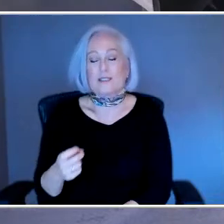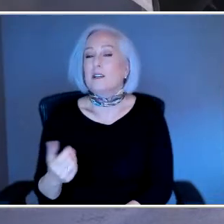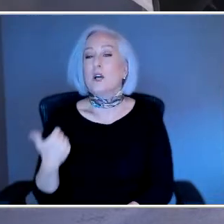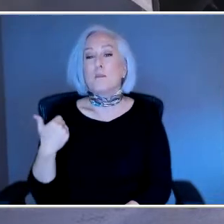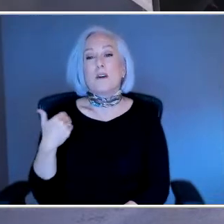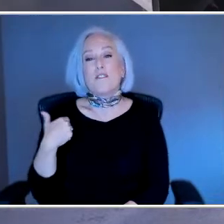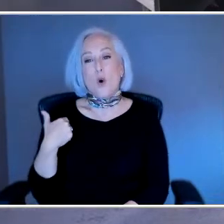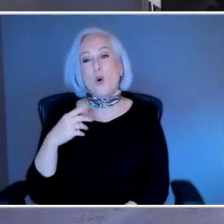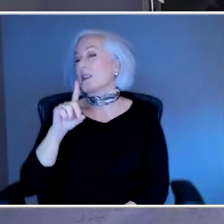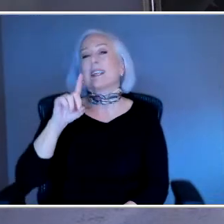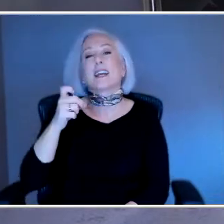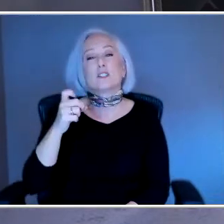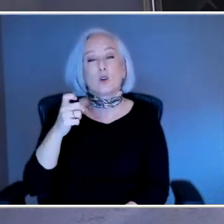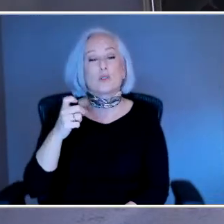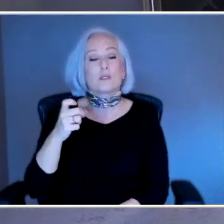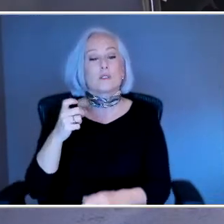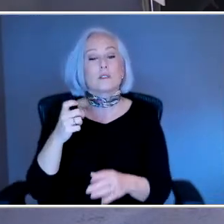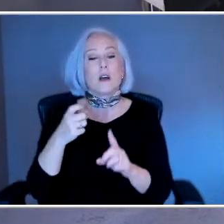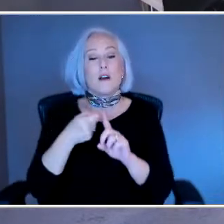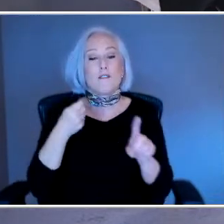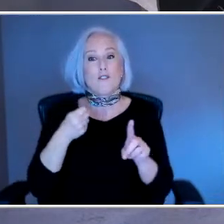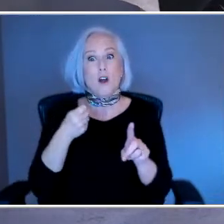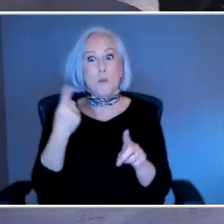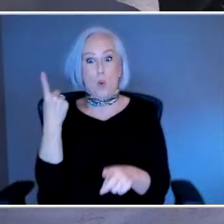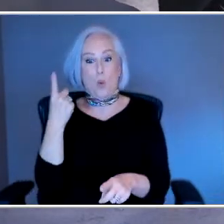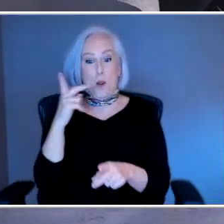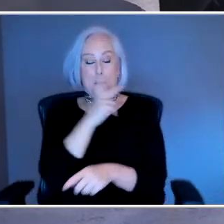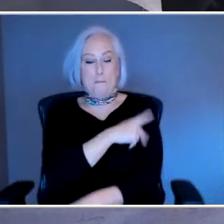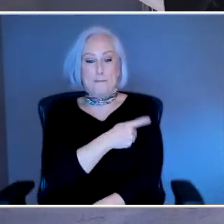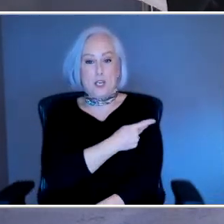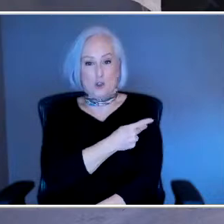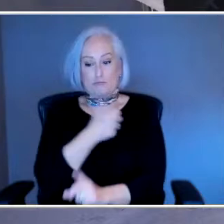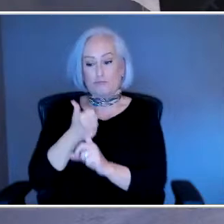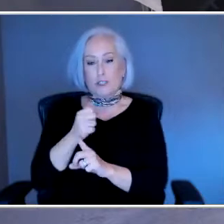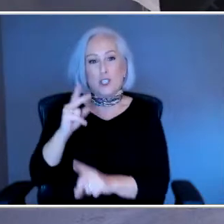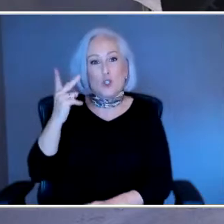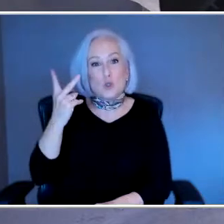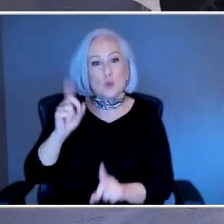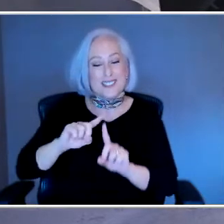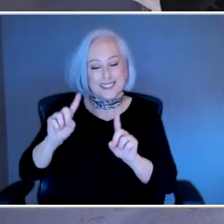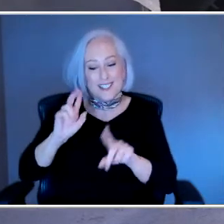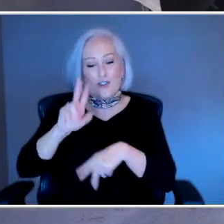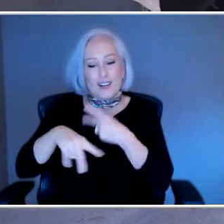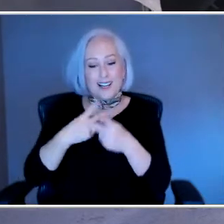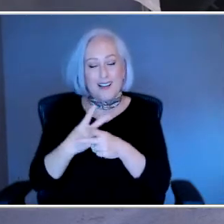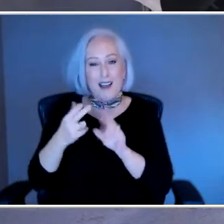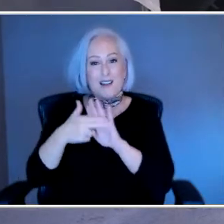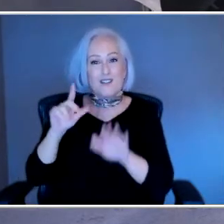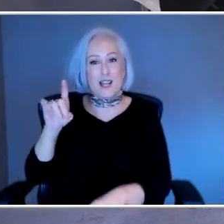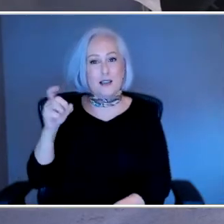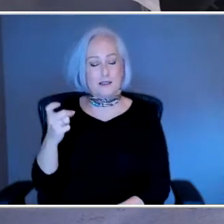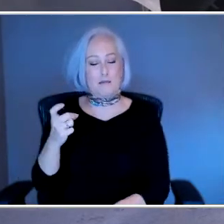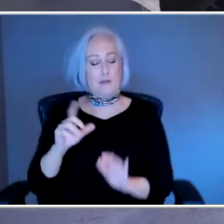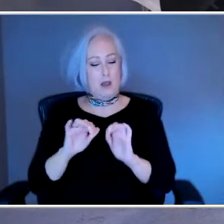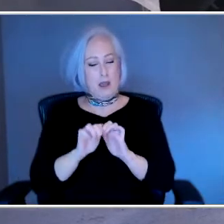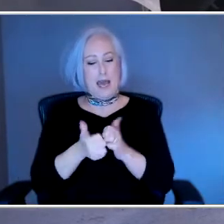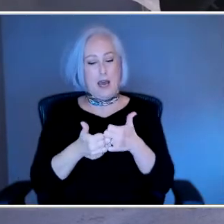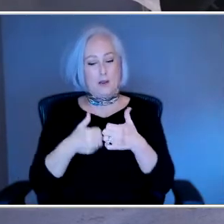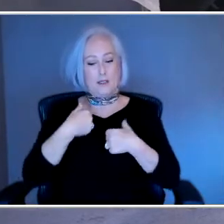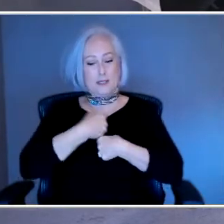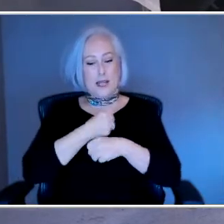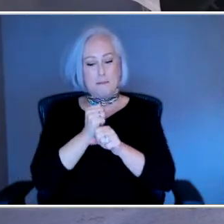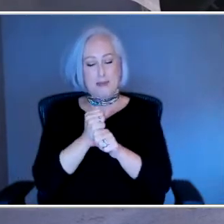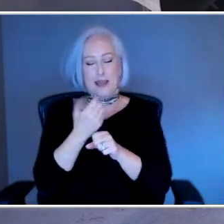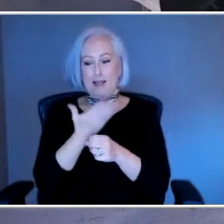different types of cancer at the same time. How does that make things complicated. That sounds very complicated